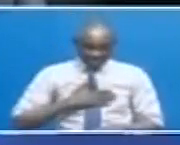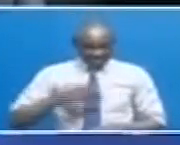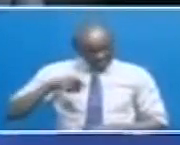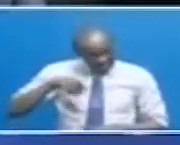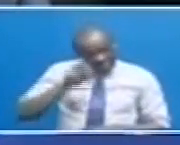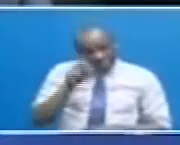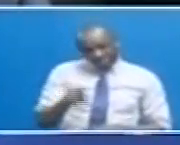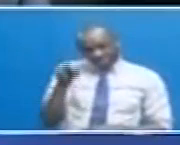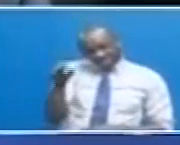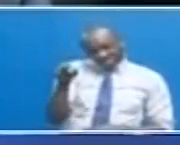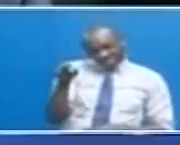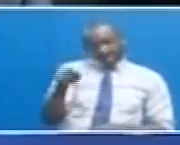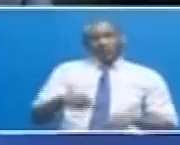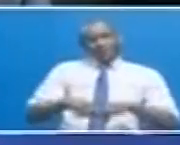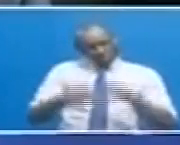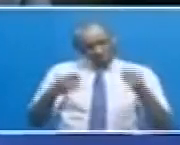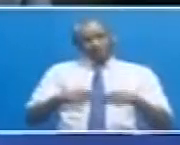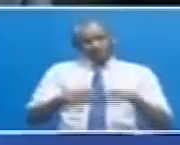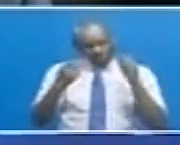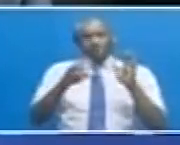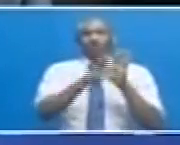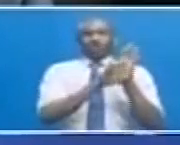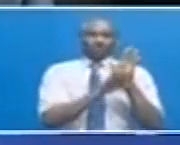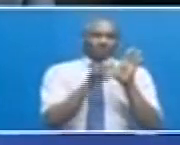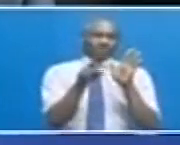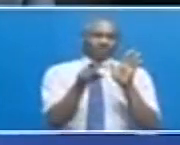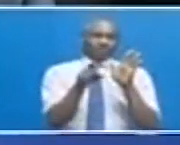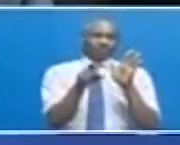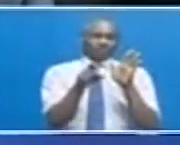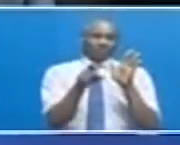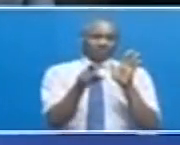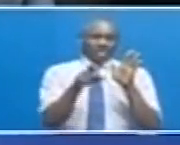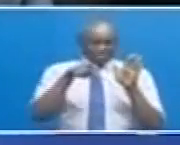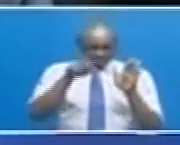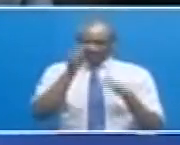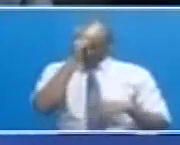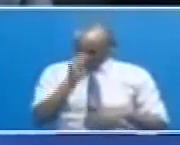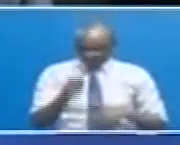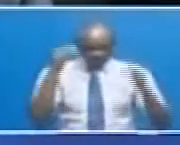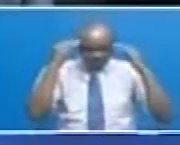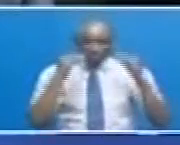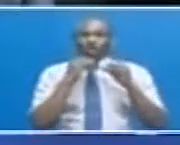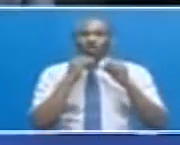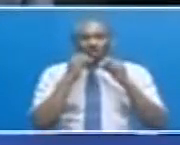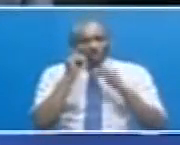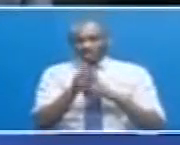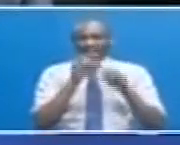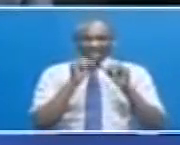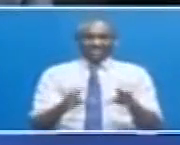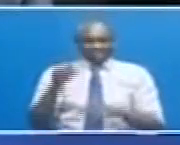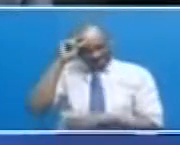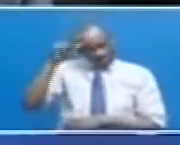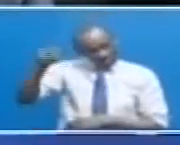continued violation of the Constitution and disrespect of court orders by